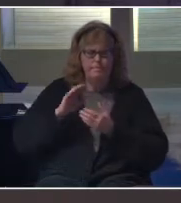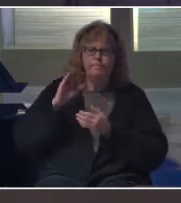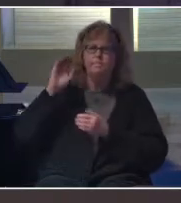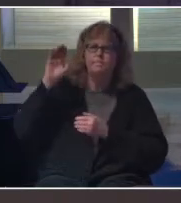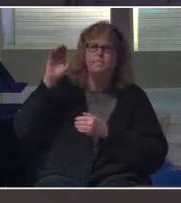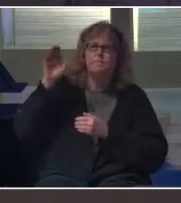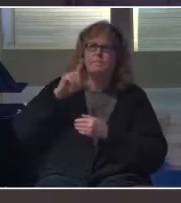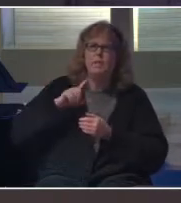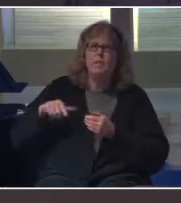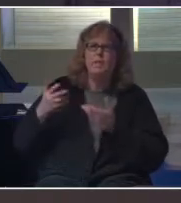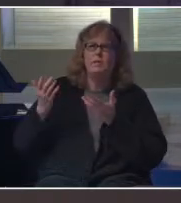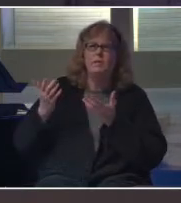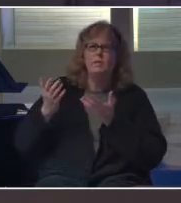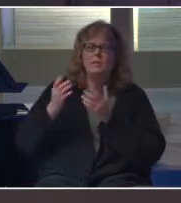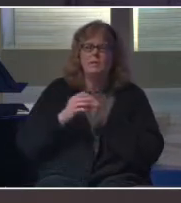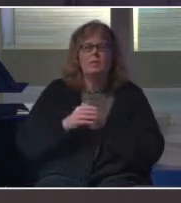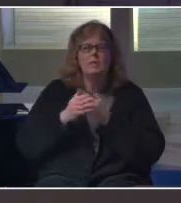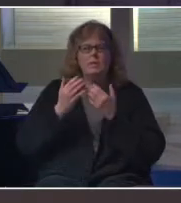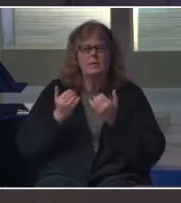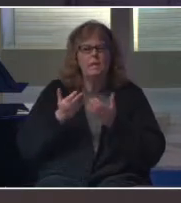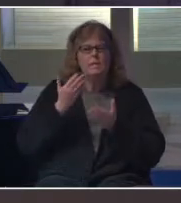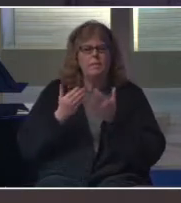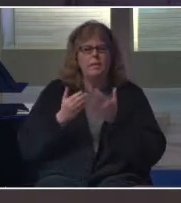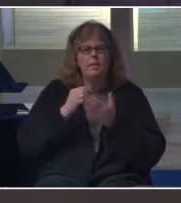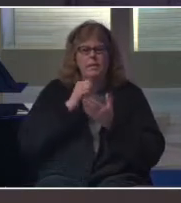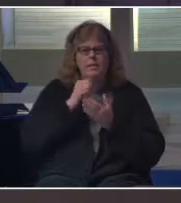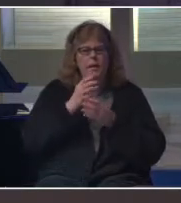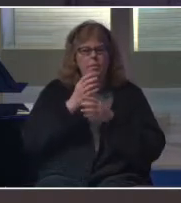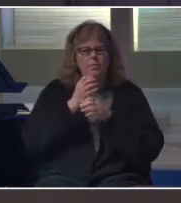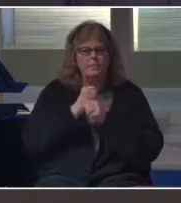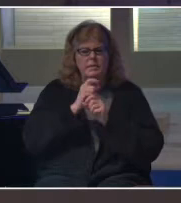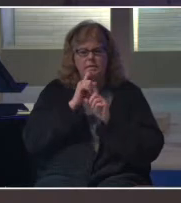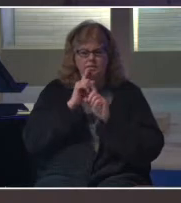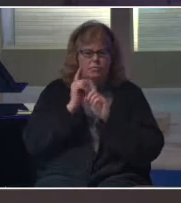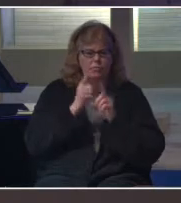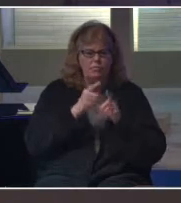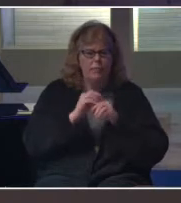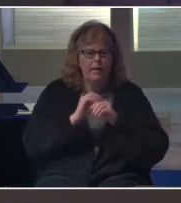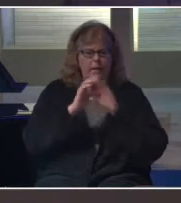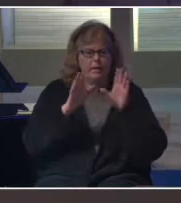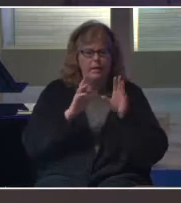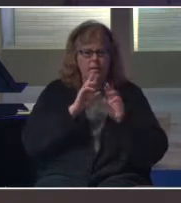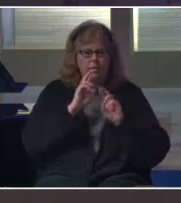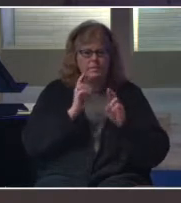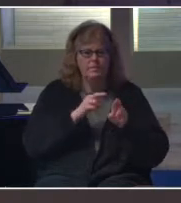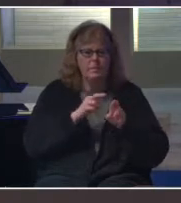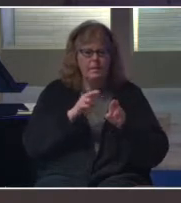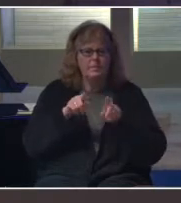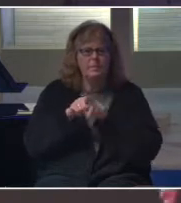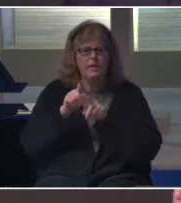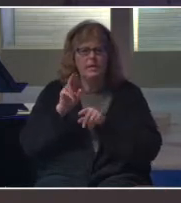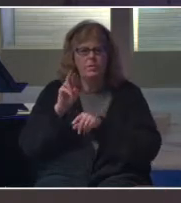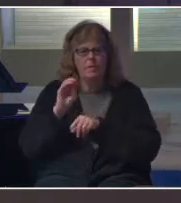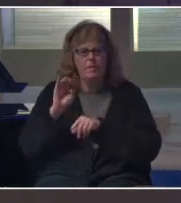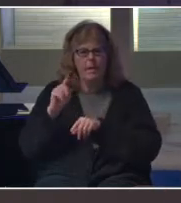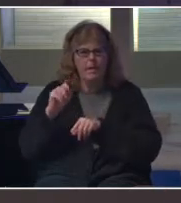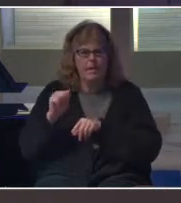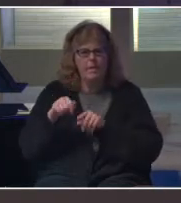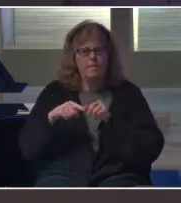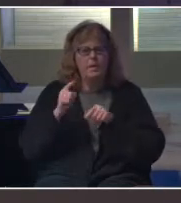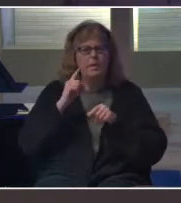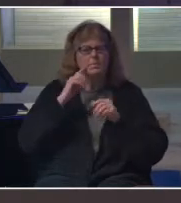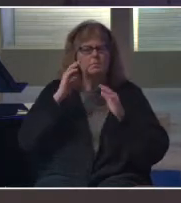of the Lord. Now, we may not always receive a direct and clear response as Rebekah did, but we can